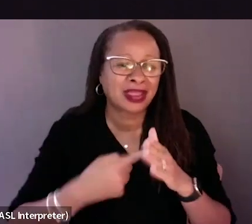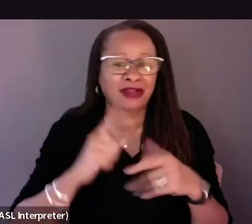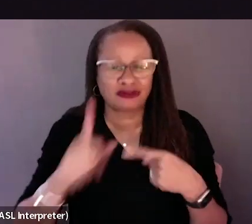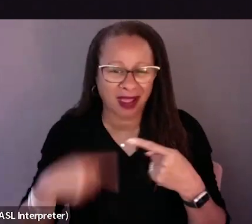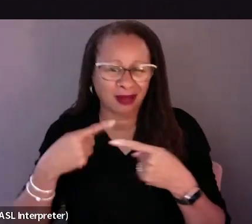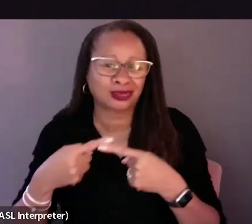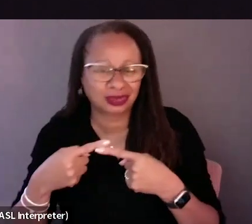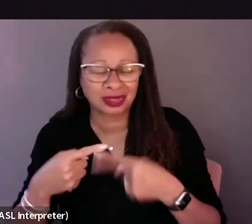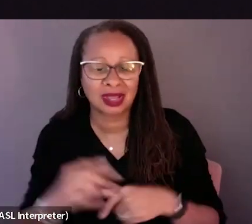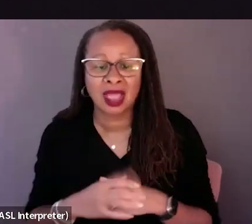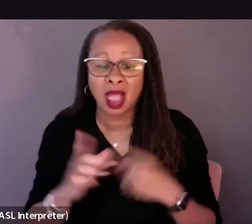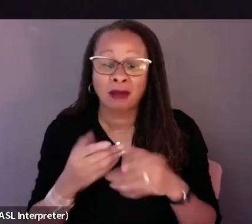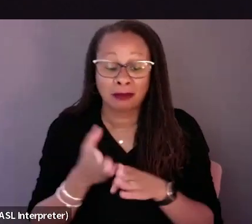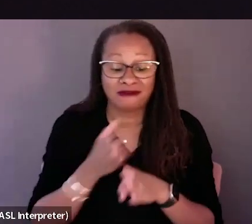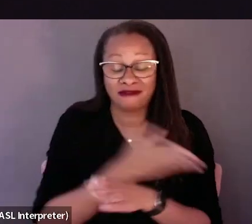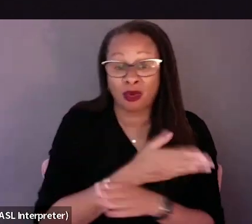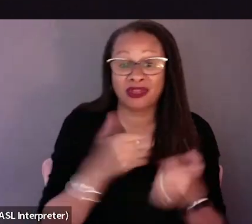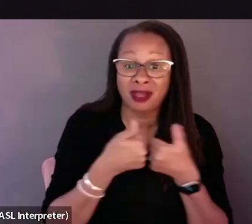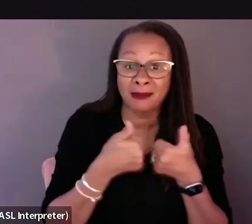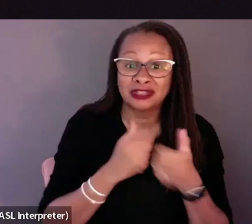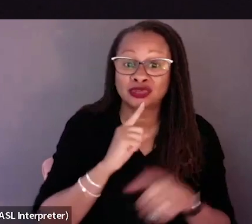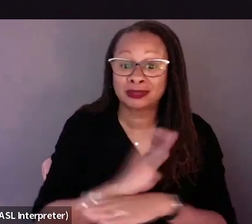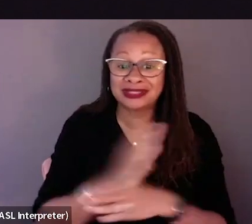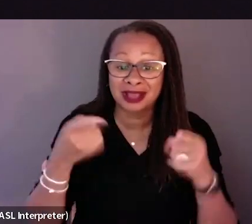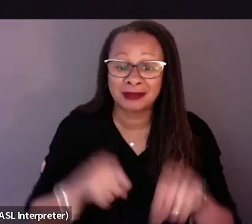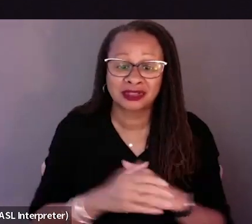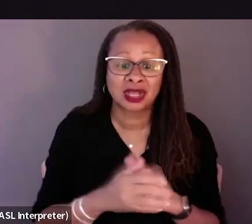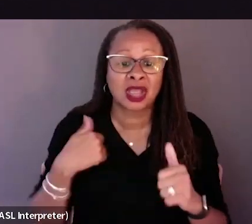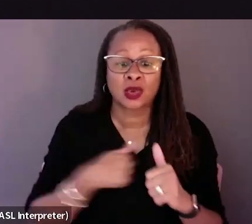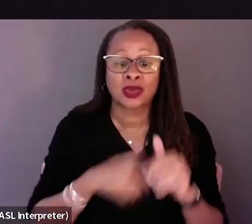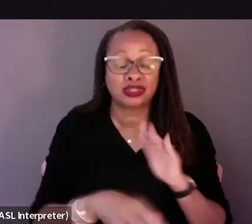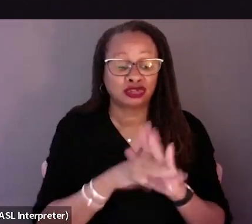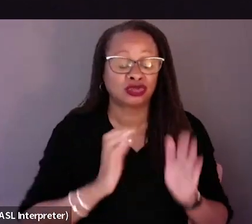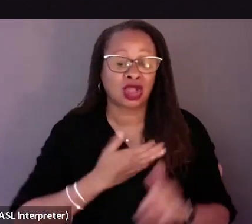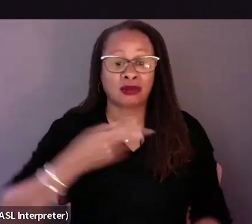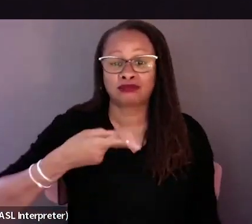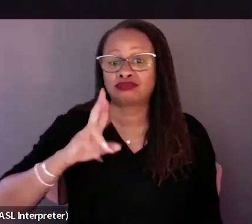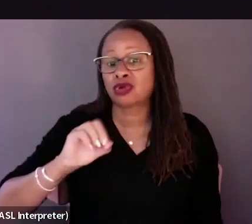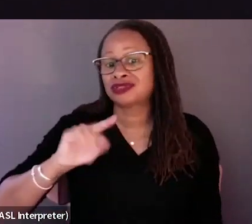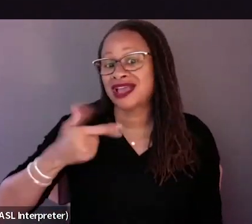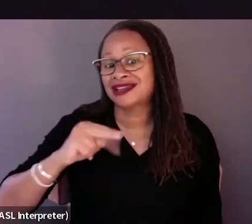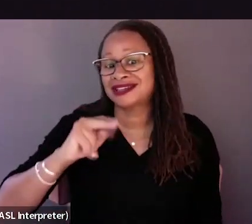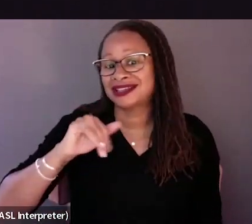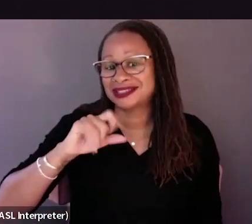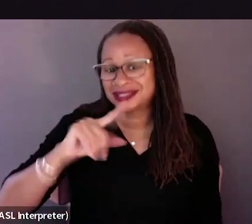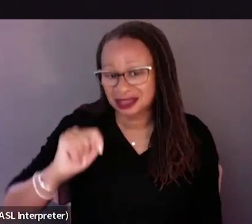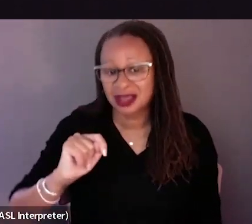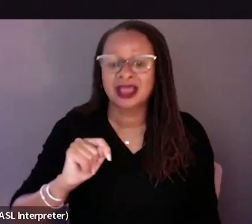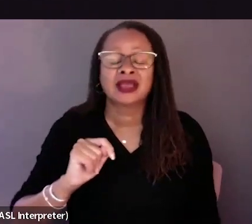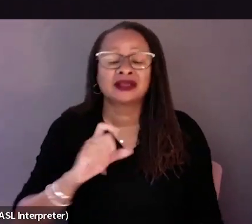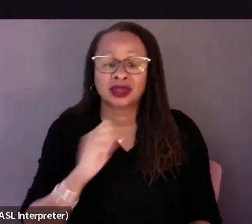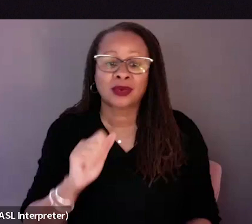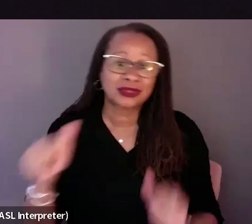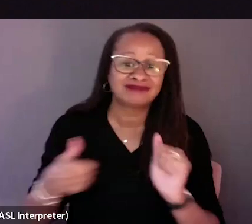And before the competition actually happened, we choose our protagonists. So it was also betting against the competition